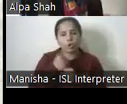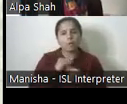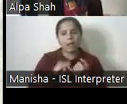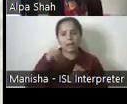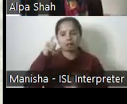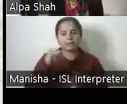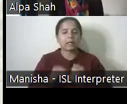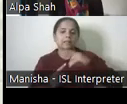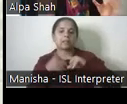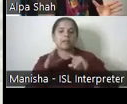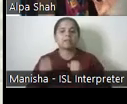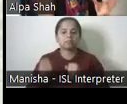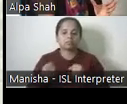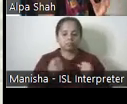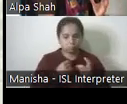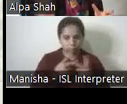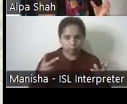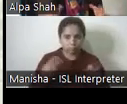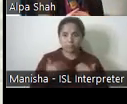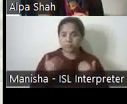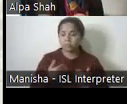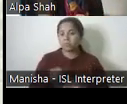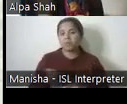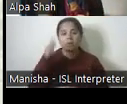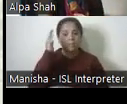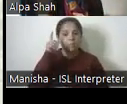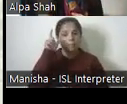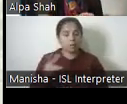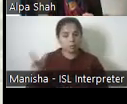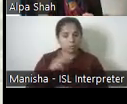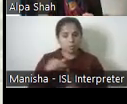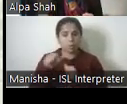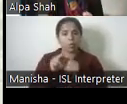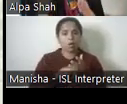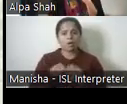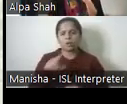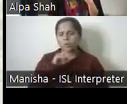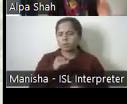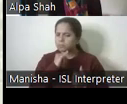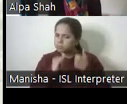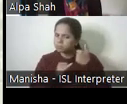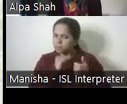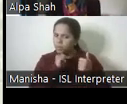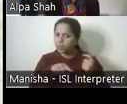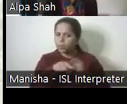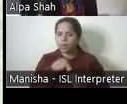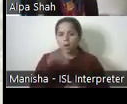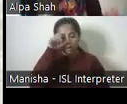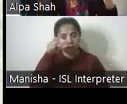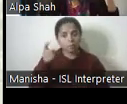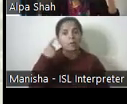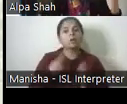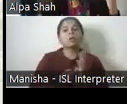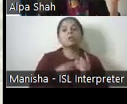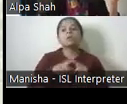scheduled tribes. Now, here I am with Professor Anand Teltumde and his critique of the appropriation of Ambedkar and reservations to